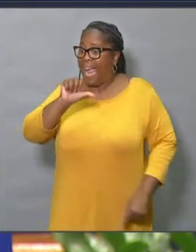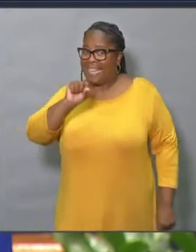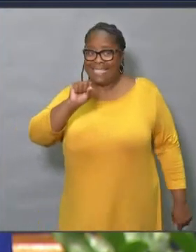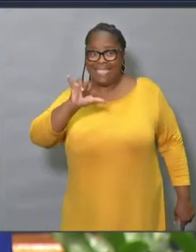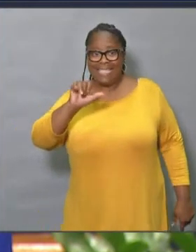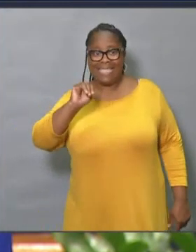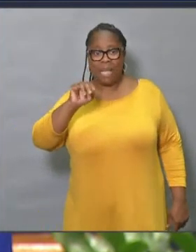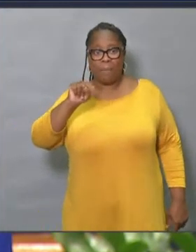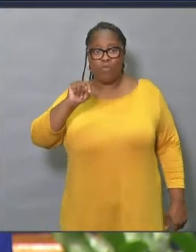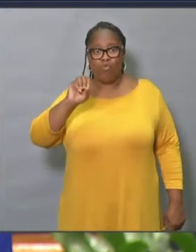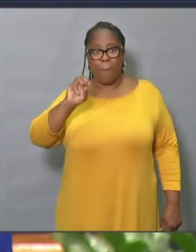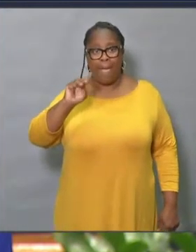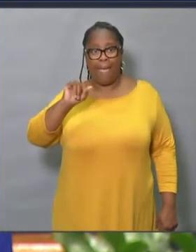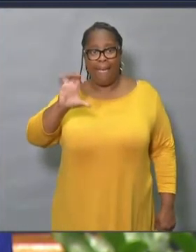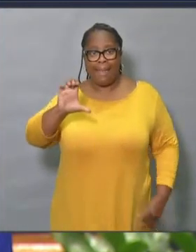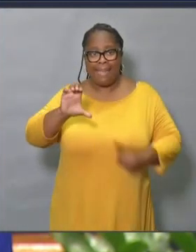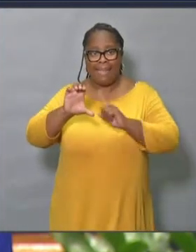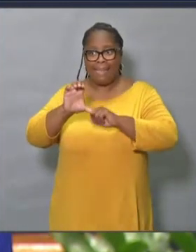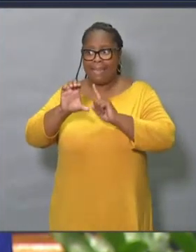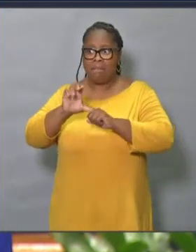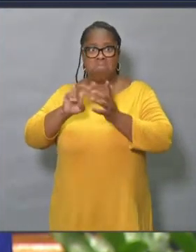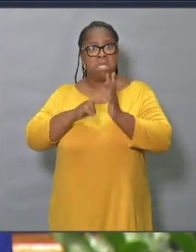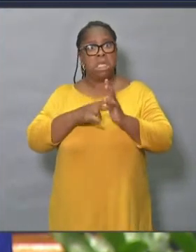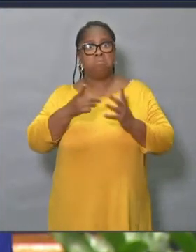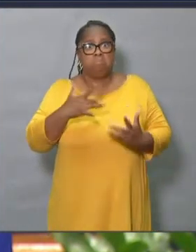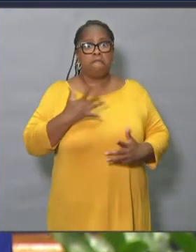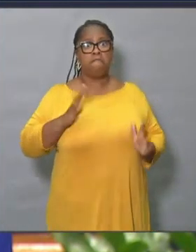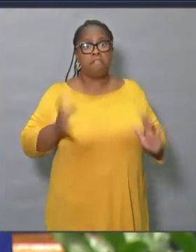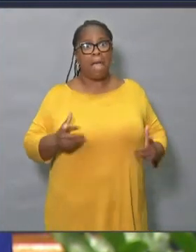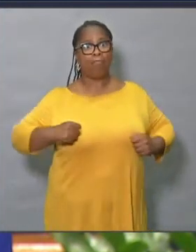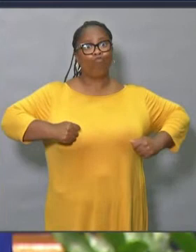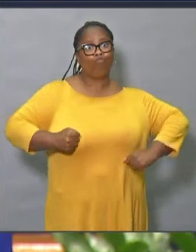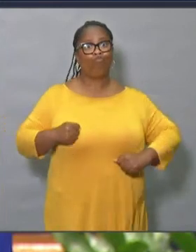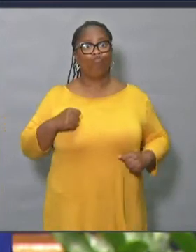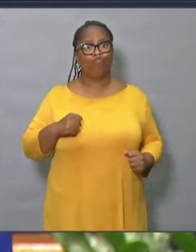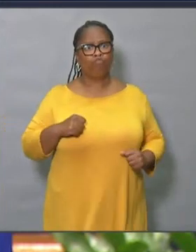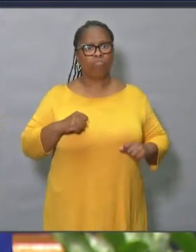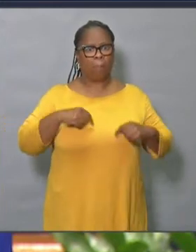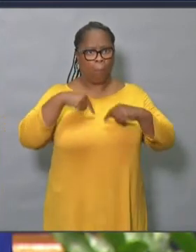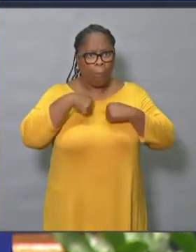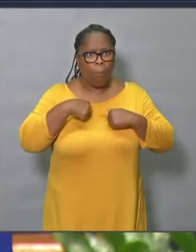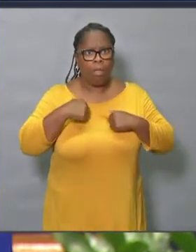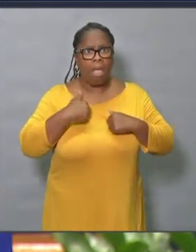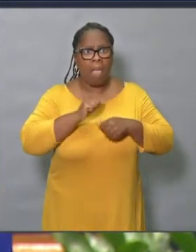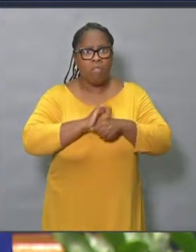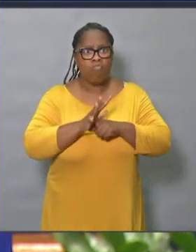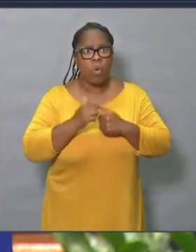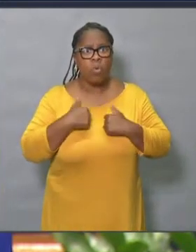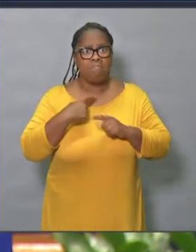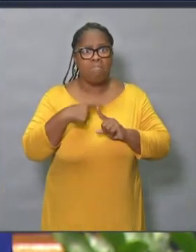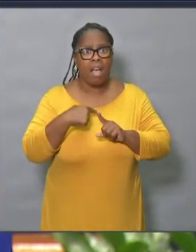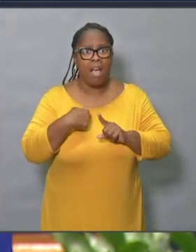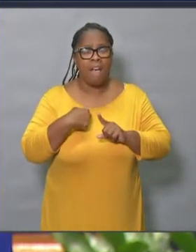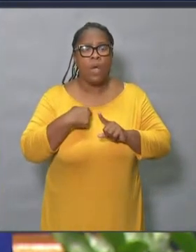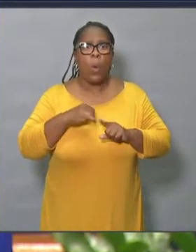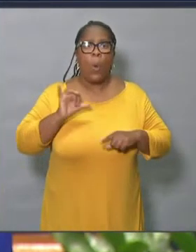our guidance. But I want to note that even to this day, there are conflicting research studies on how much